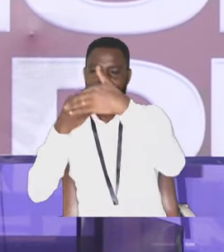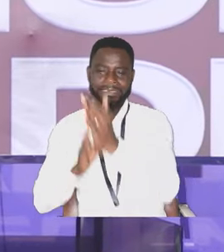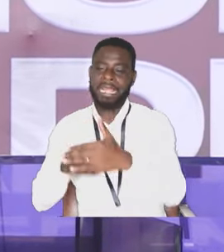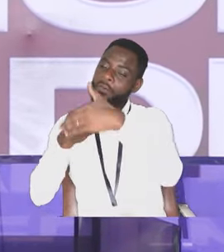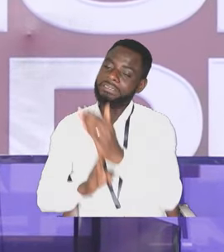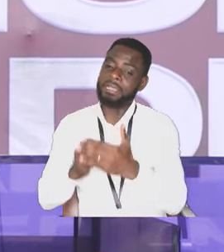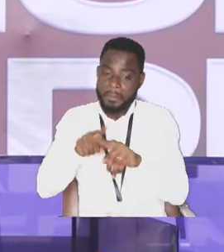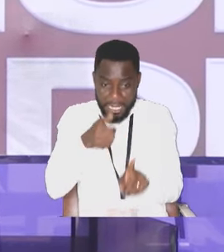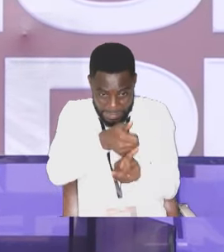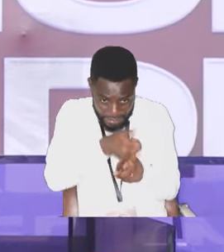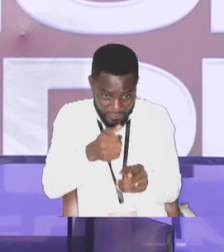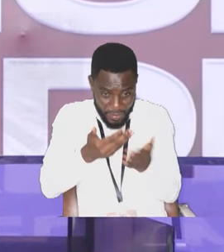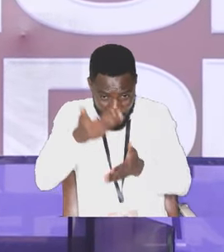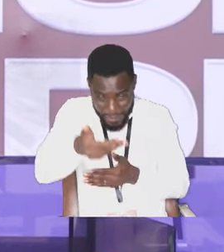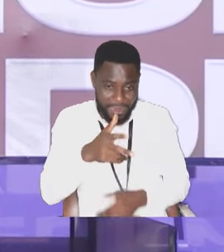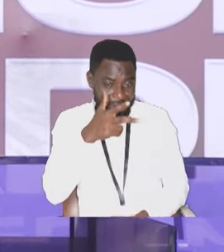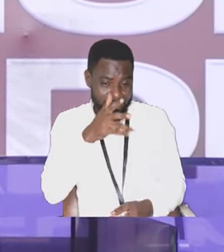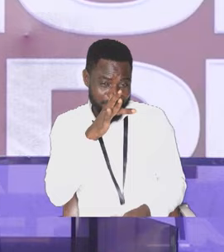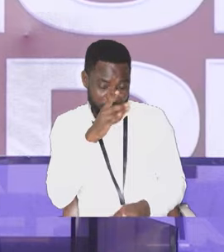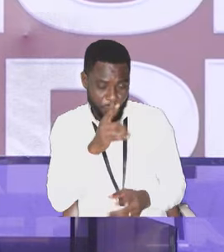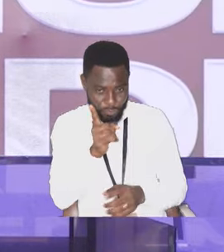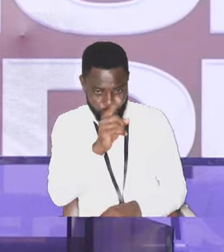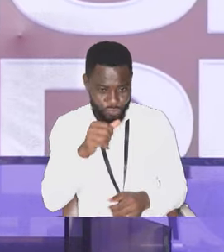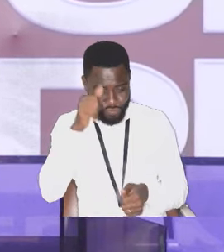bina tu usfoseko na woko to apono.